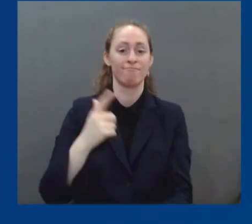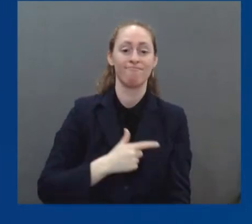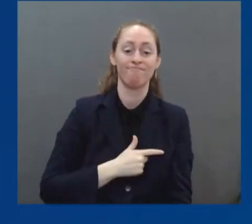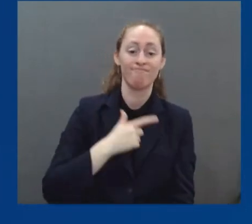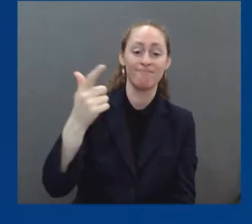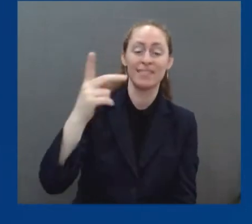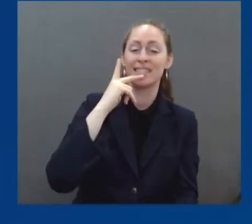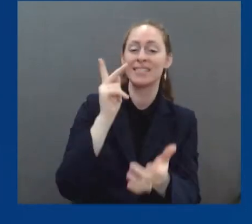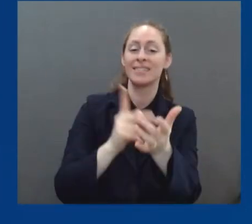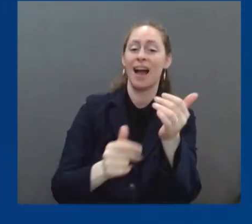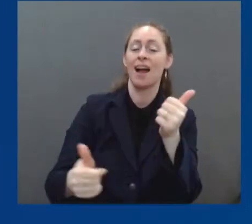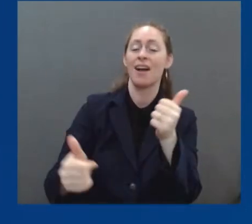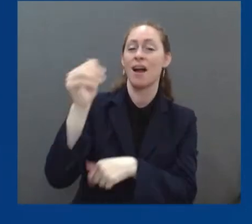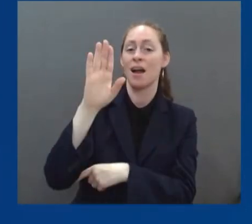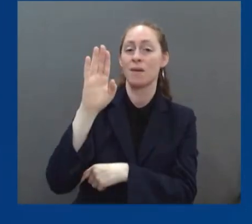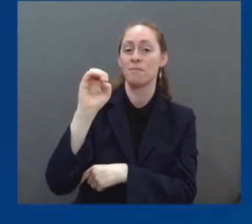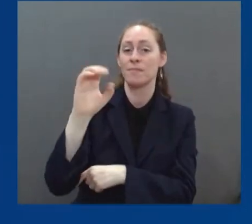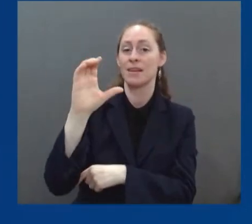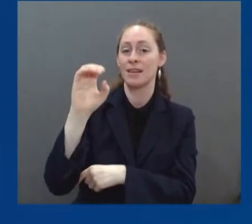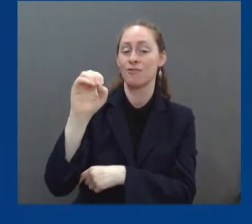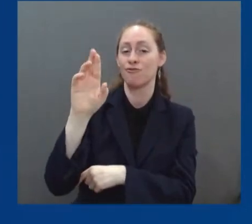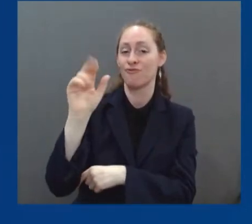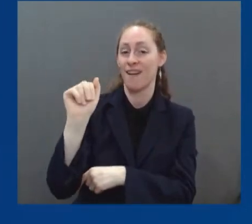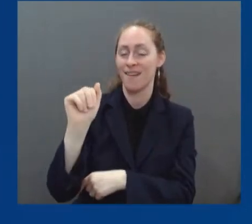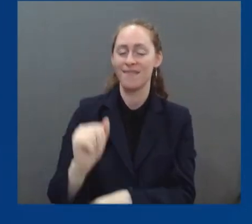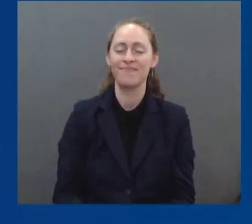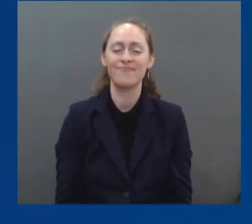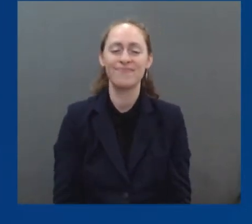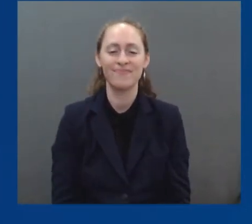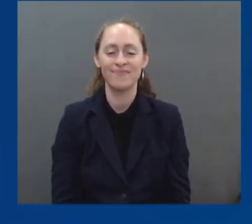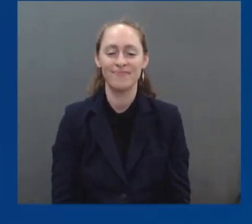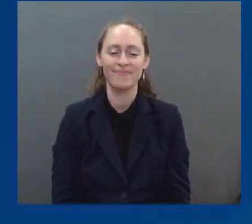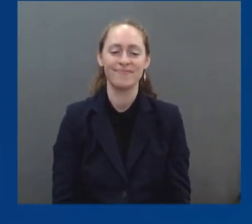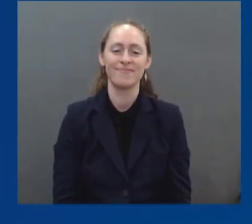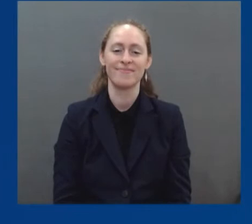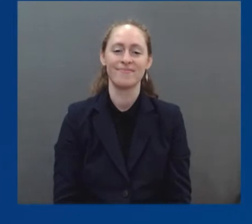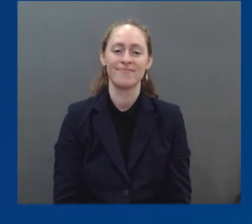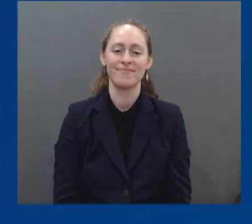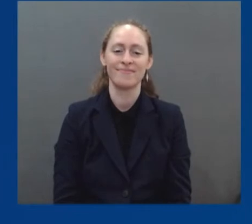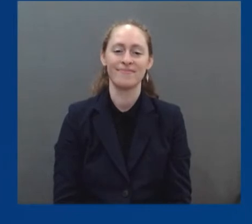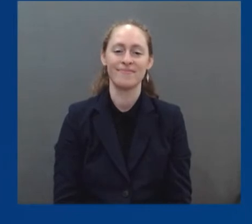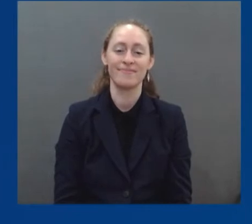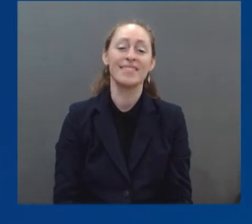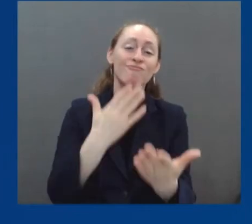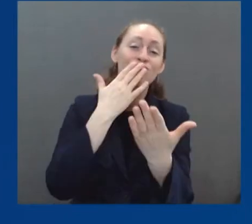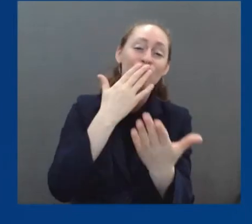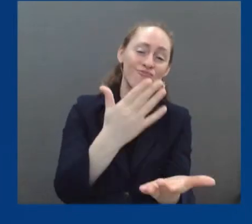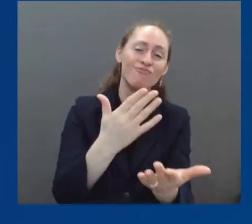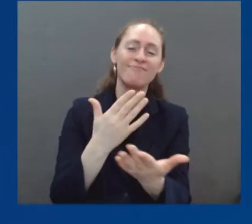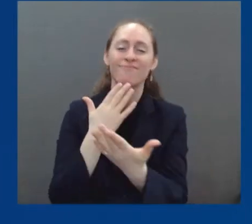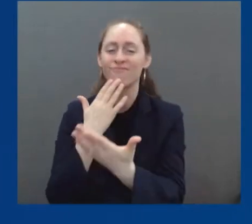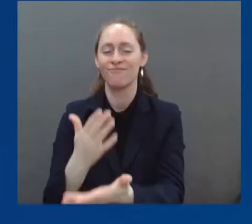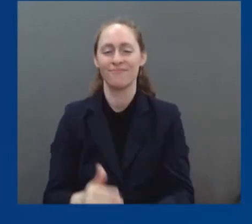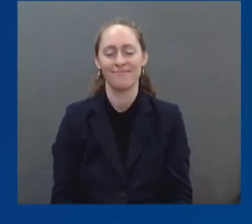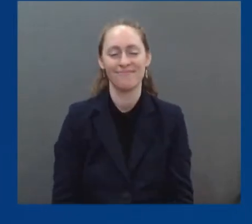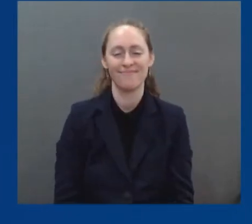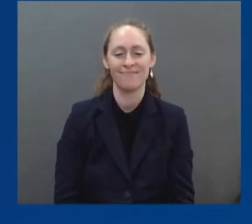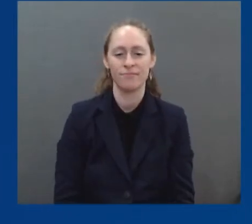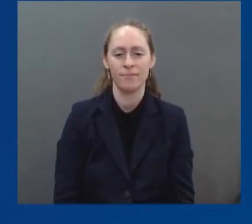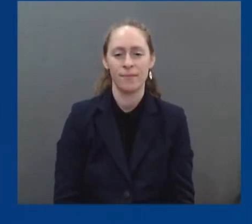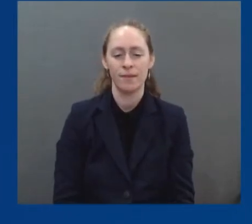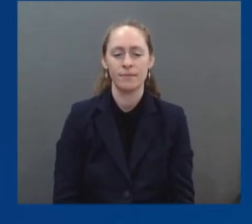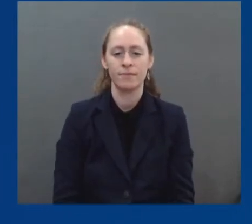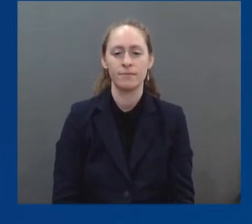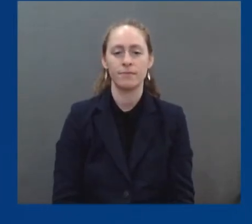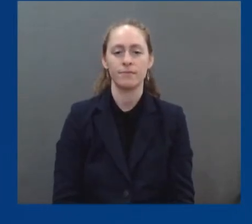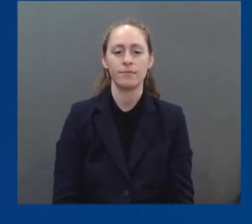Fauci. When it comes to COVID, we have more tools than ever before to stay safe, from vaccines and boosters to treatments and